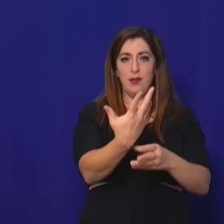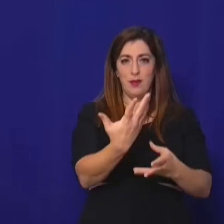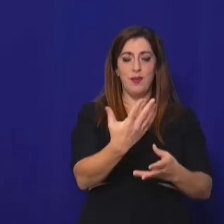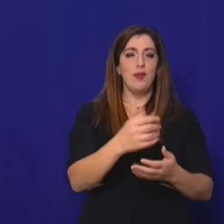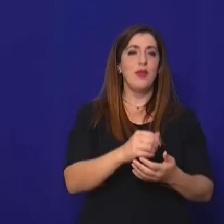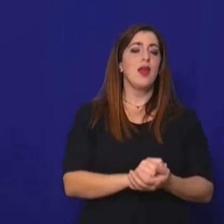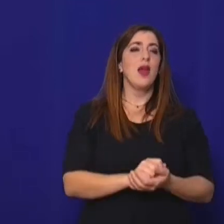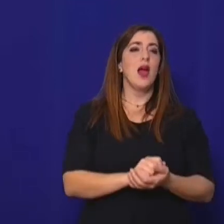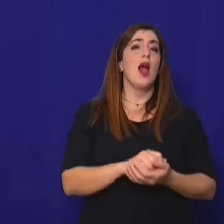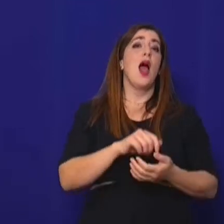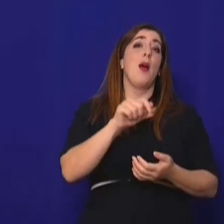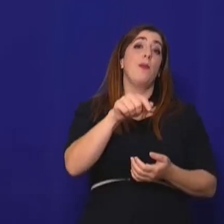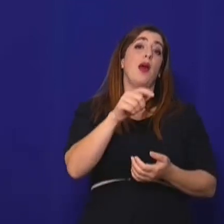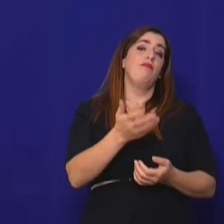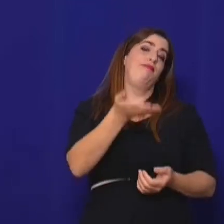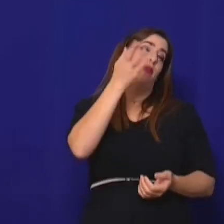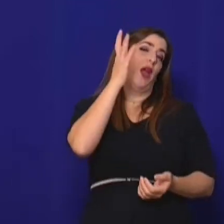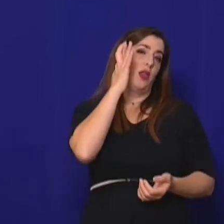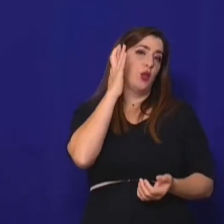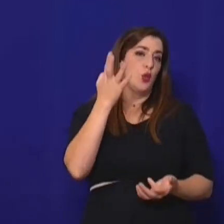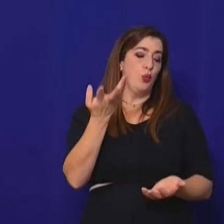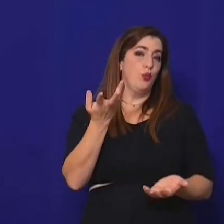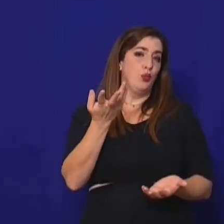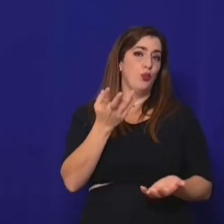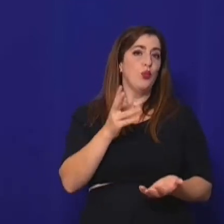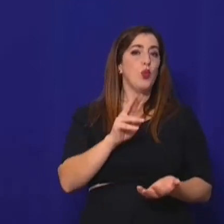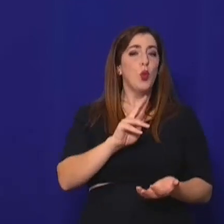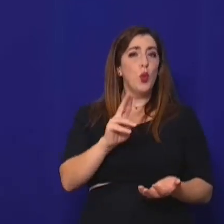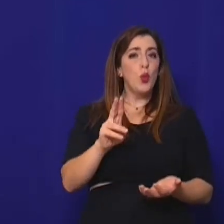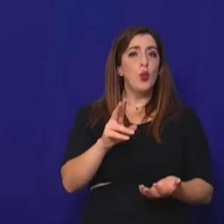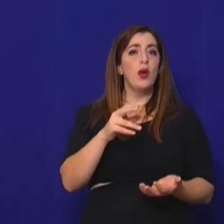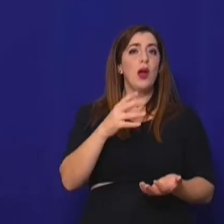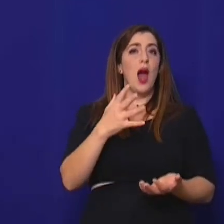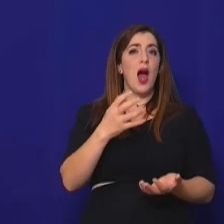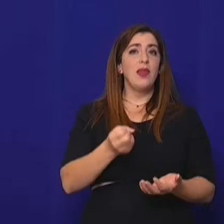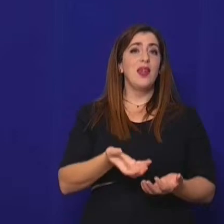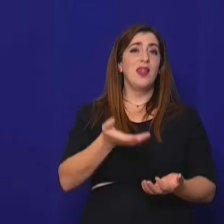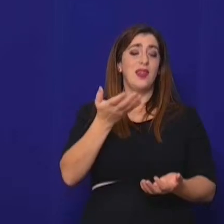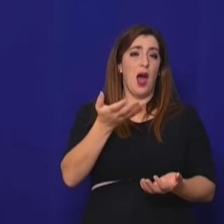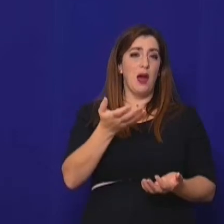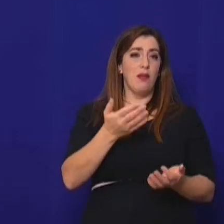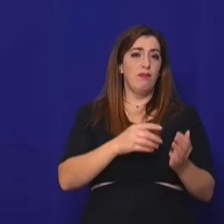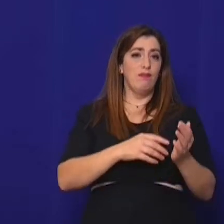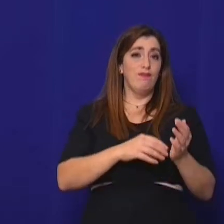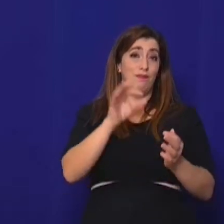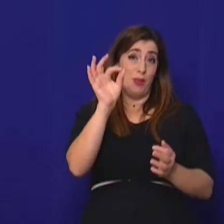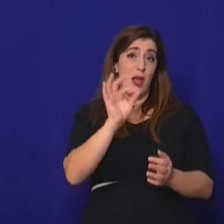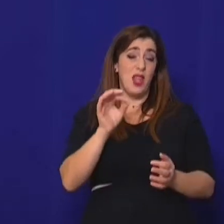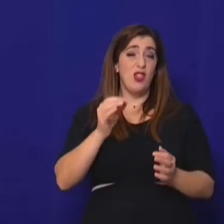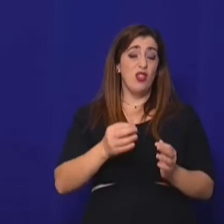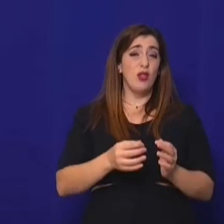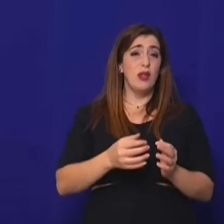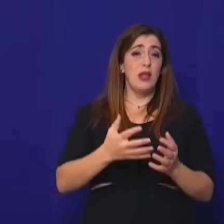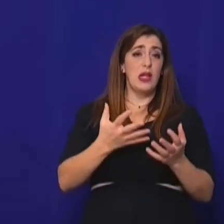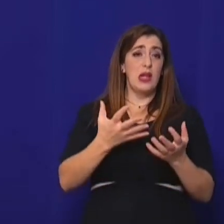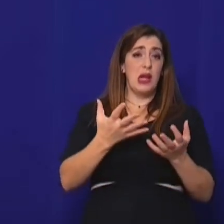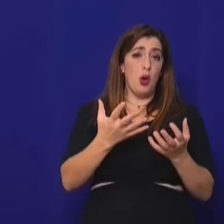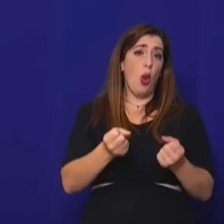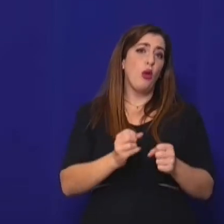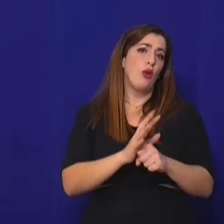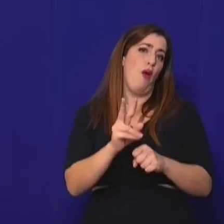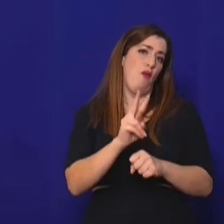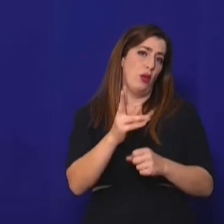qed hemmhekk ikunu qegħdin jesponu lil xulxin għal riskju għax il-fatt li inti tkun qiegħed tiltaqa' ma' nies li huma barra l-household